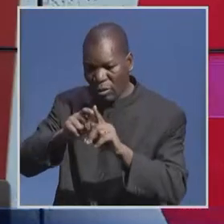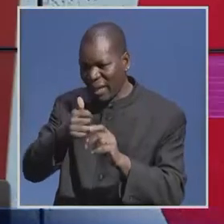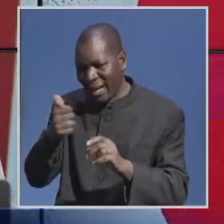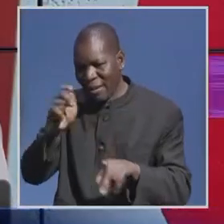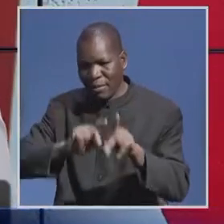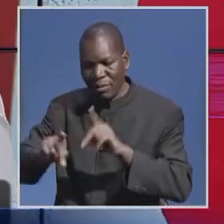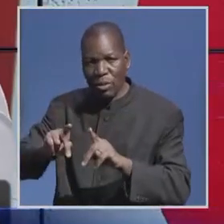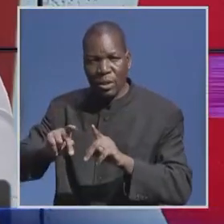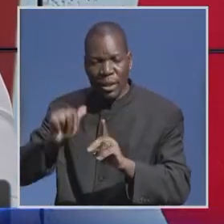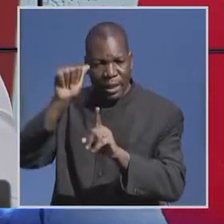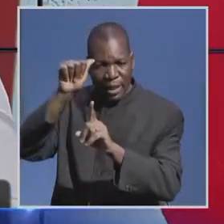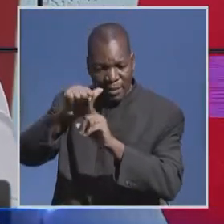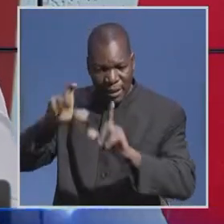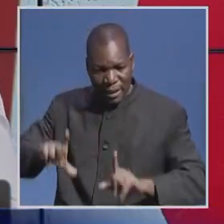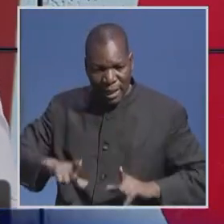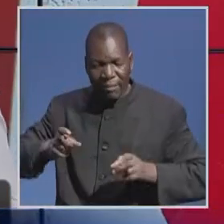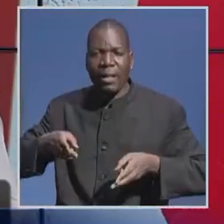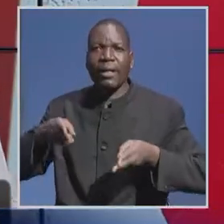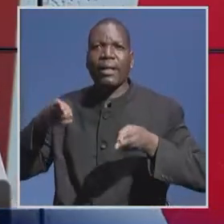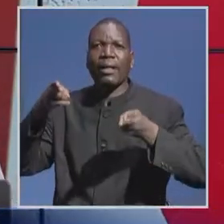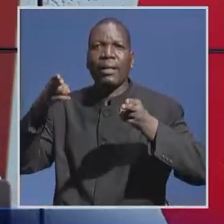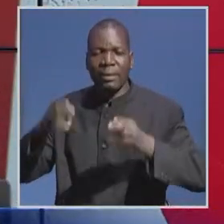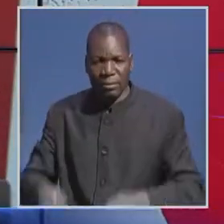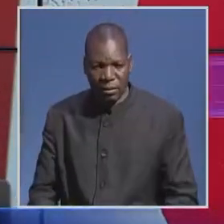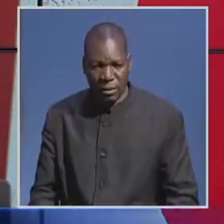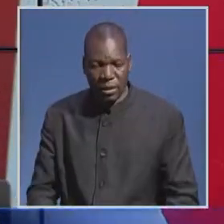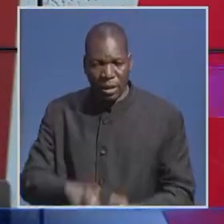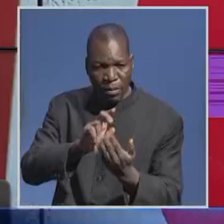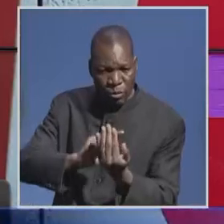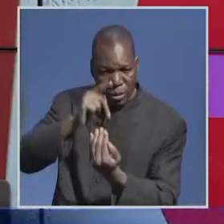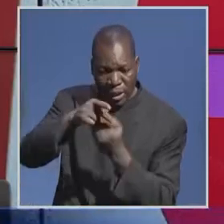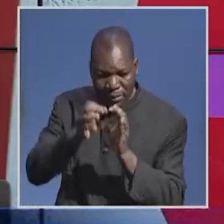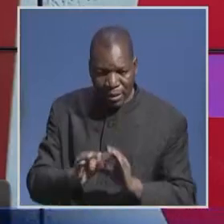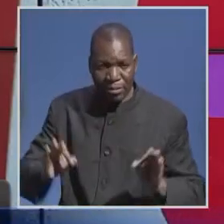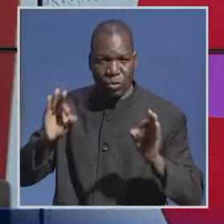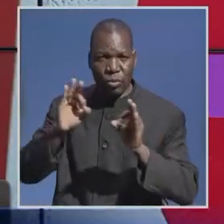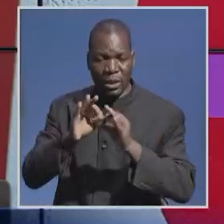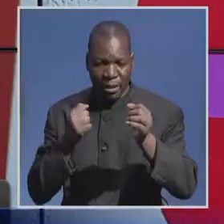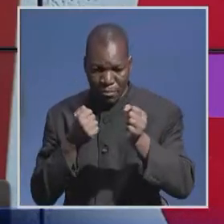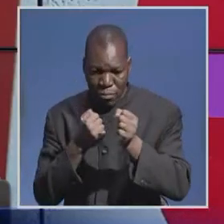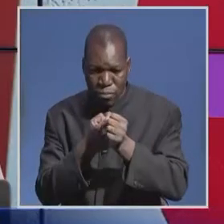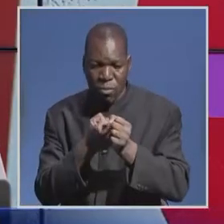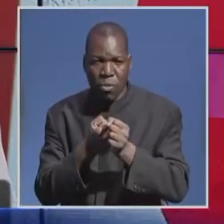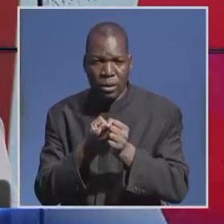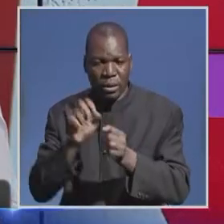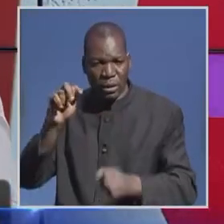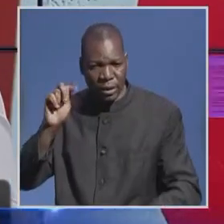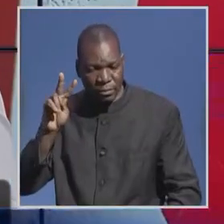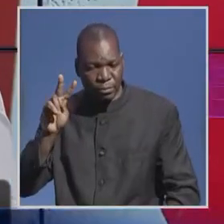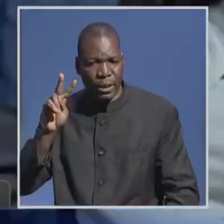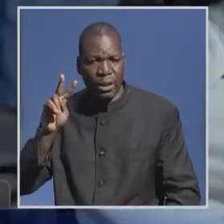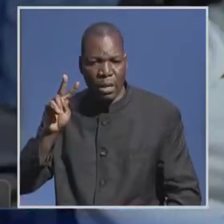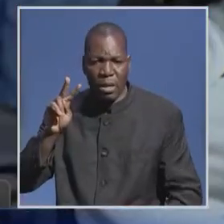heights in life. The programs are also significant in enriching the ZNBC television